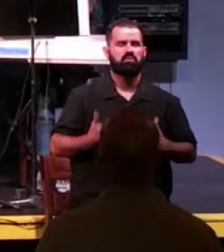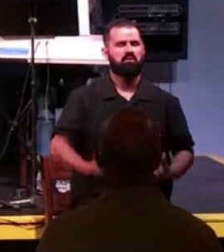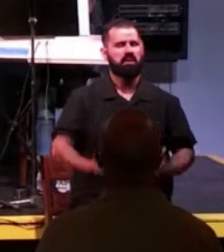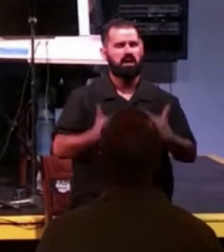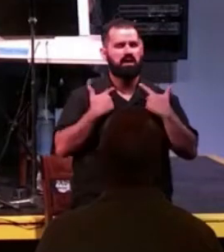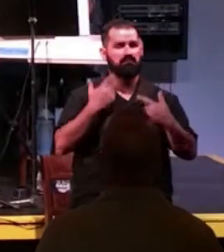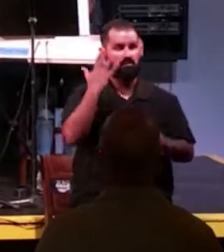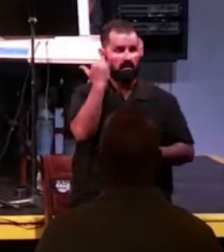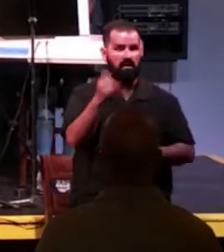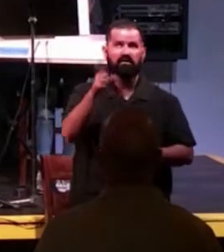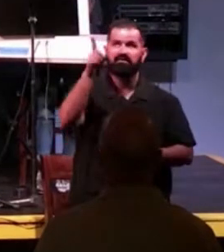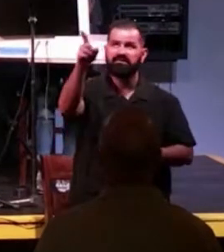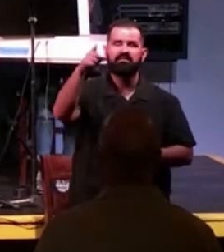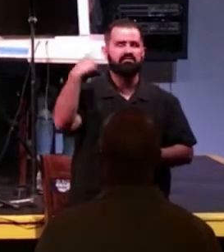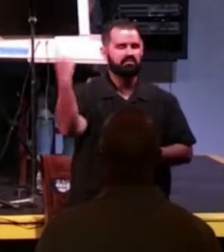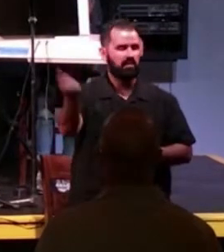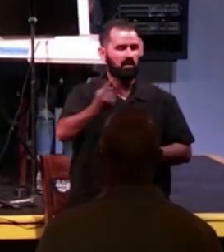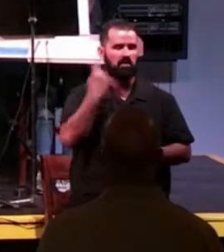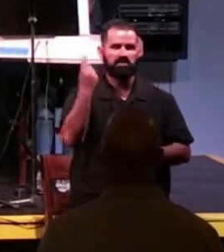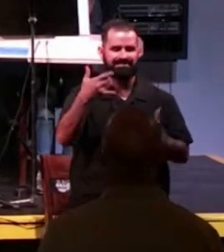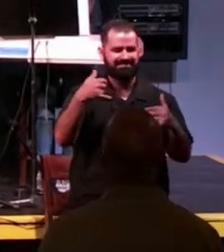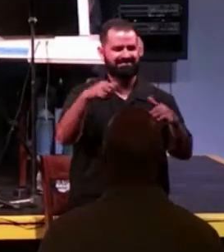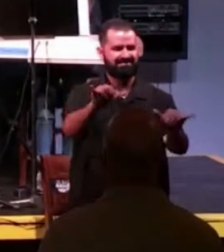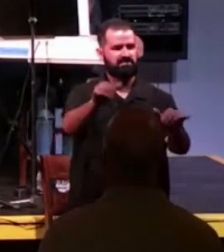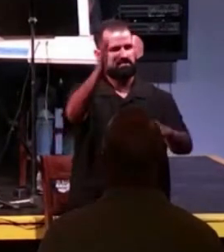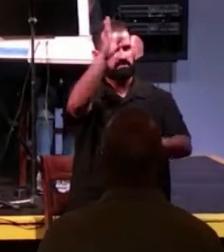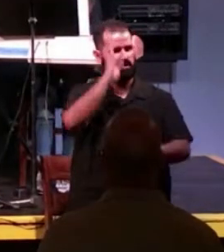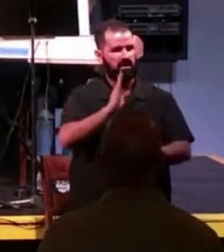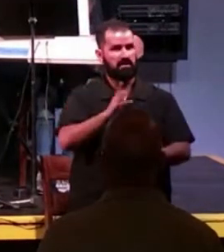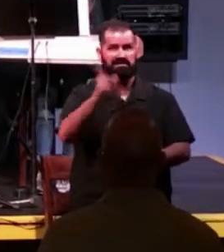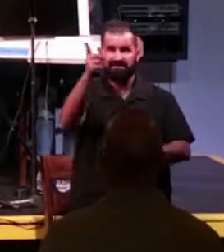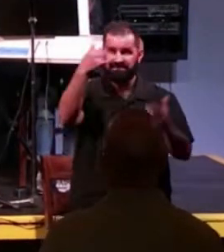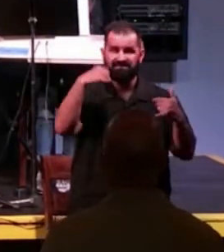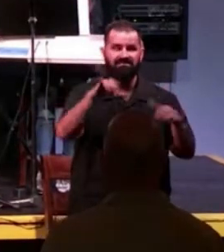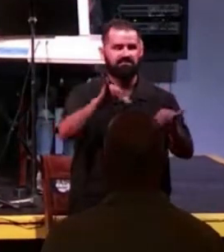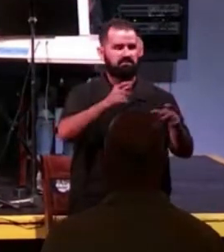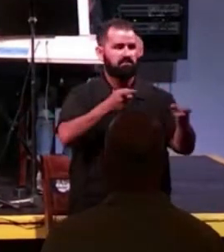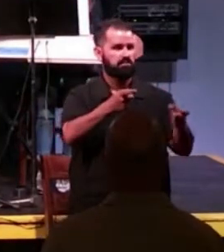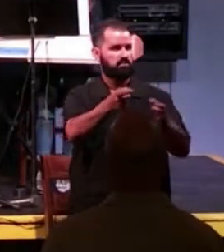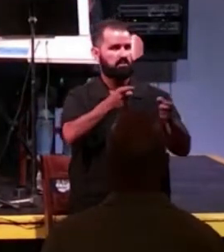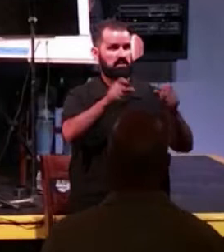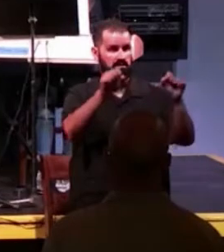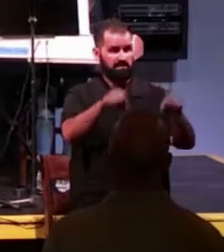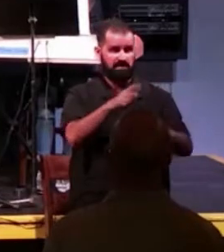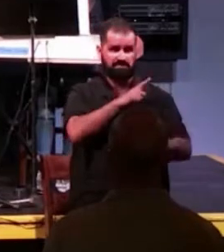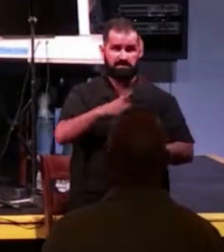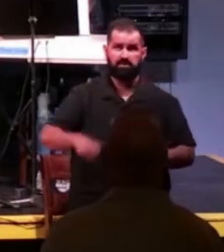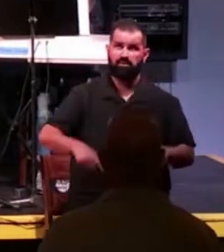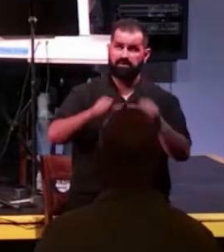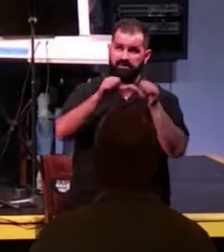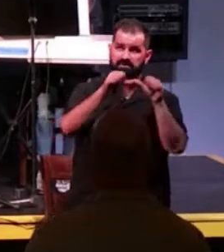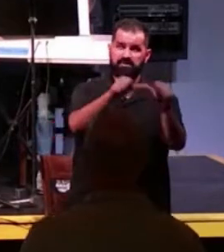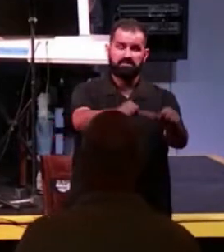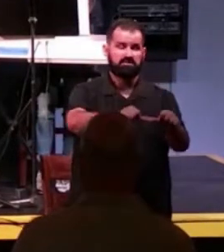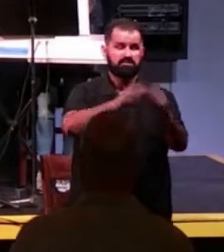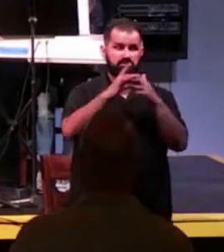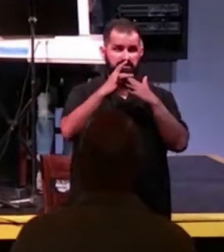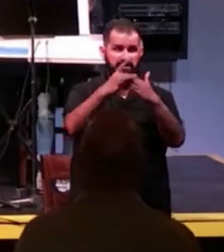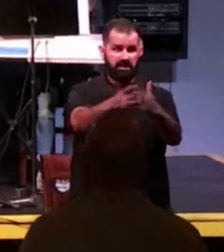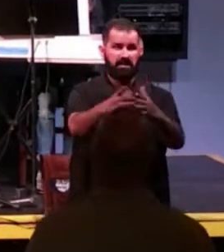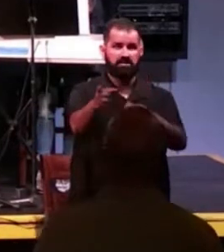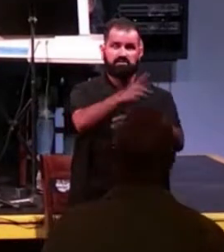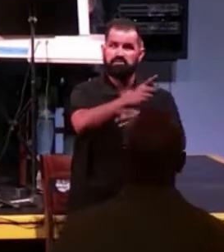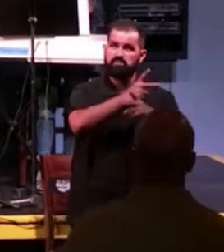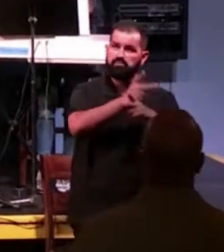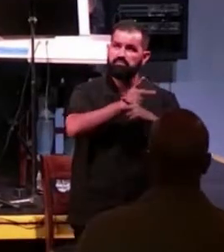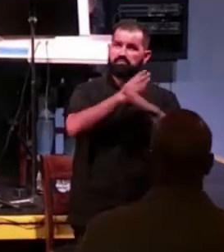because he is still God. He is still sovereign. May the Lord continue to guide you, protect